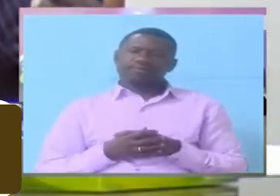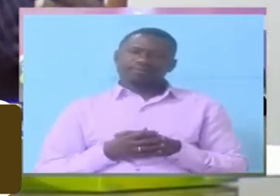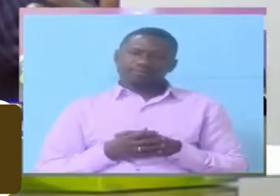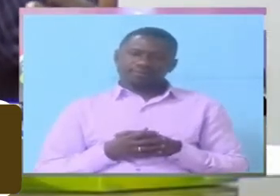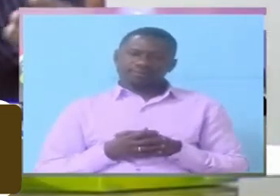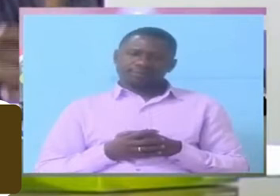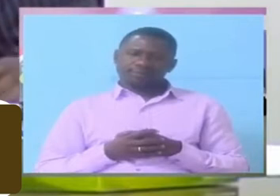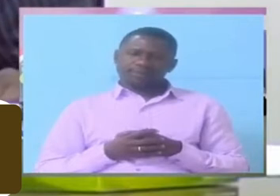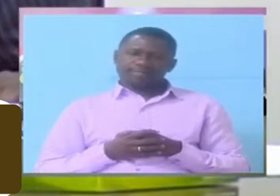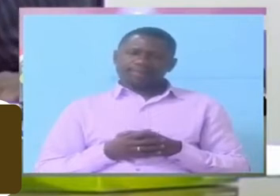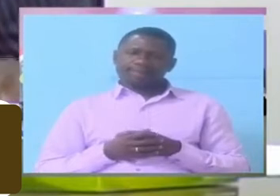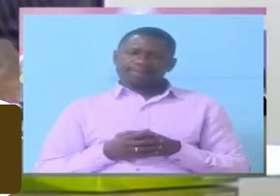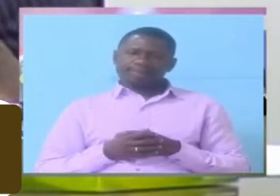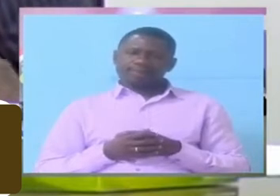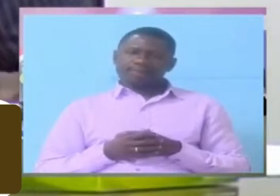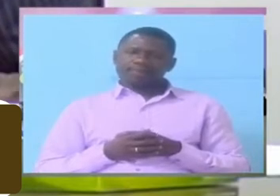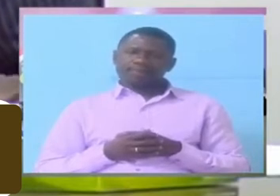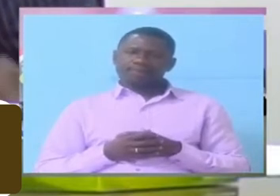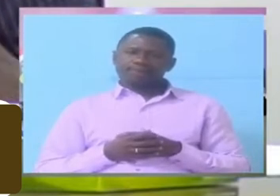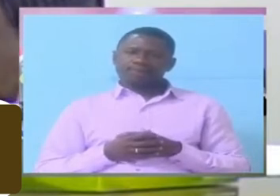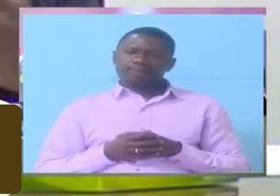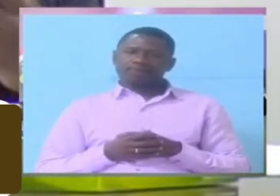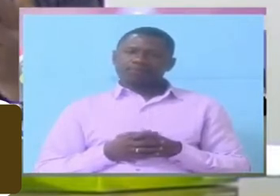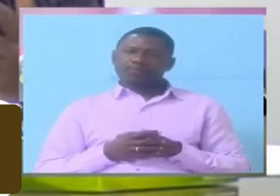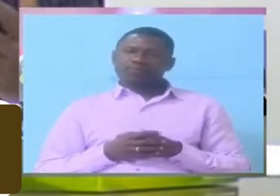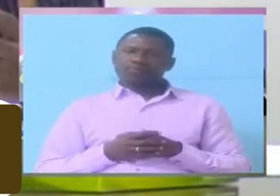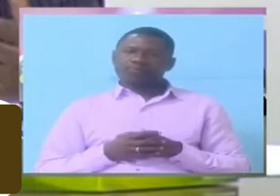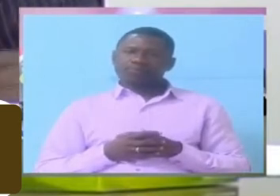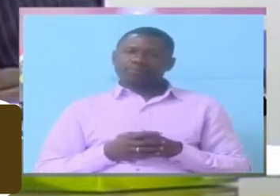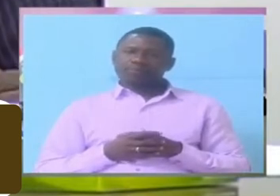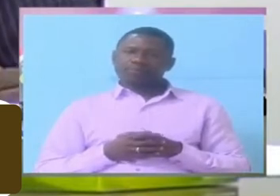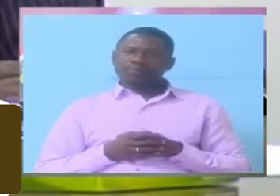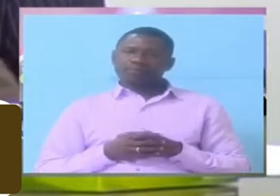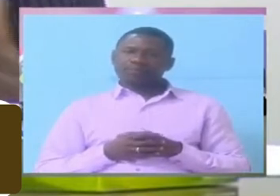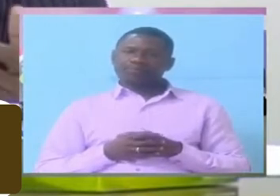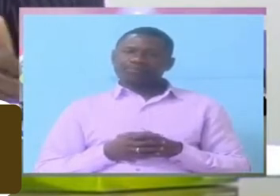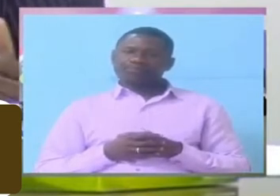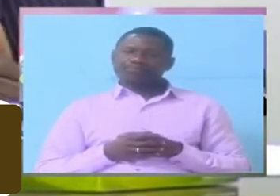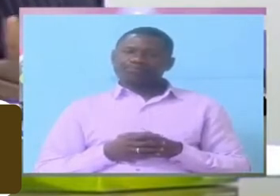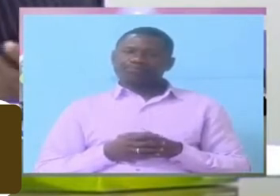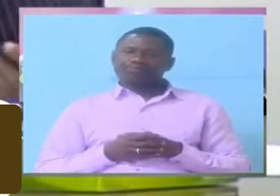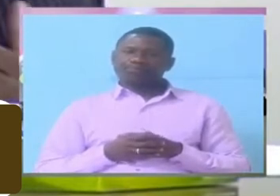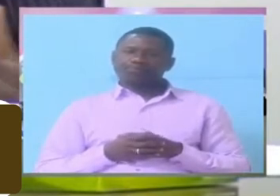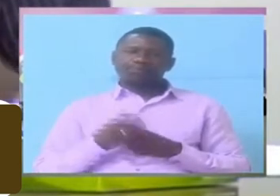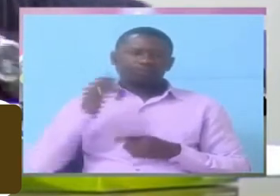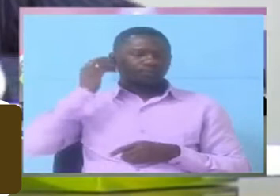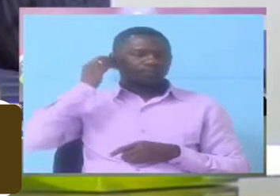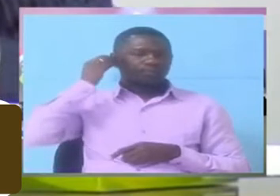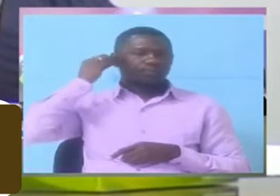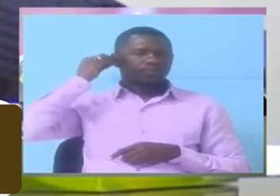andum amanke ni mari da mante hana manke ofon fananti nka jubele imari nyulu si da soto dami